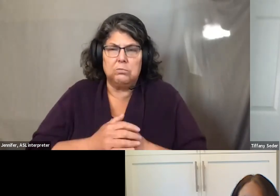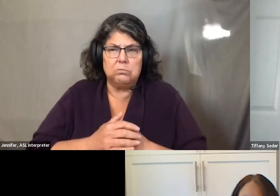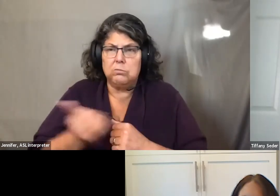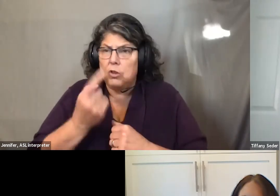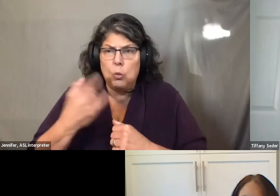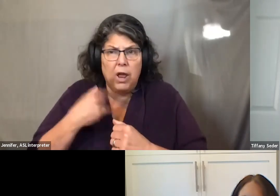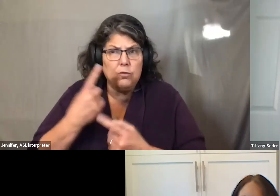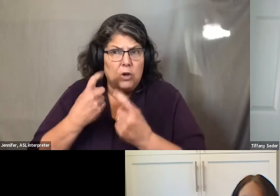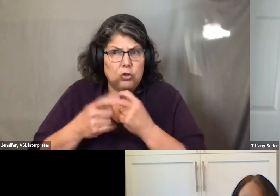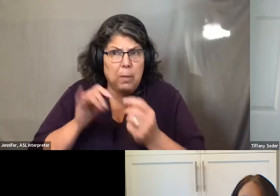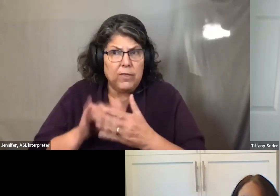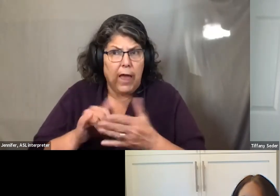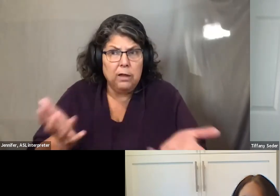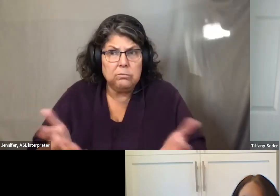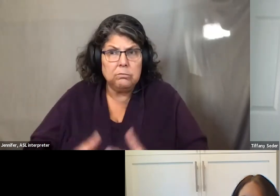that?